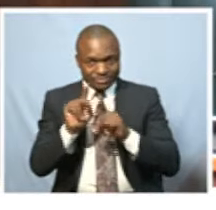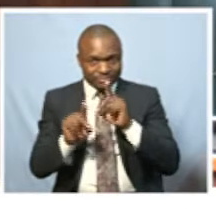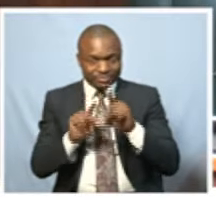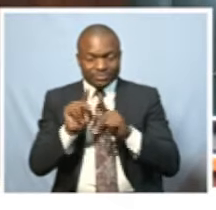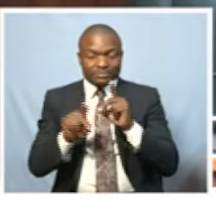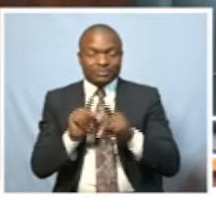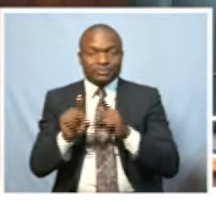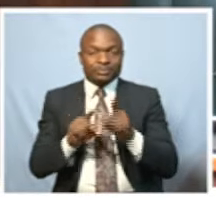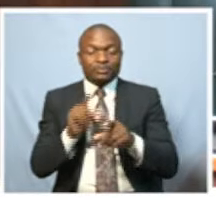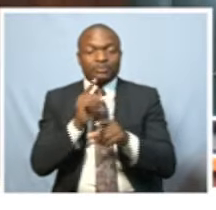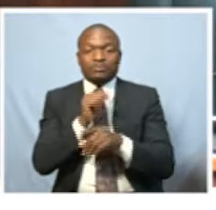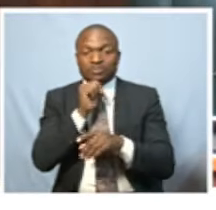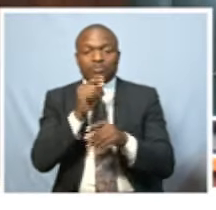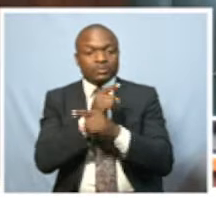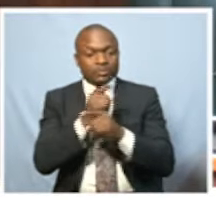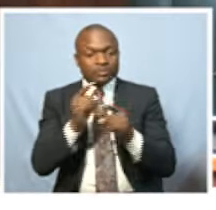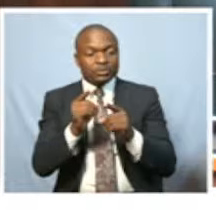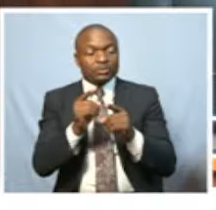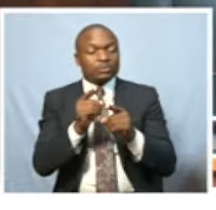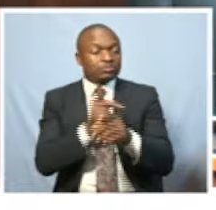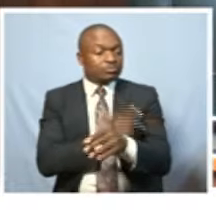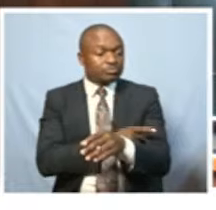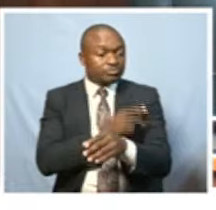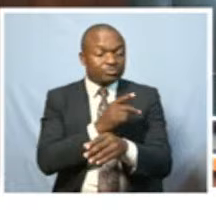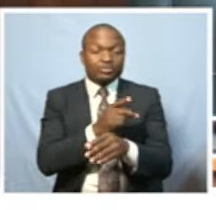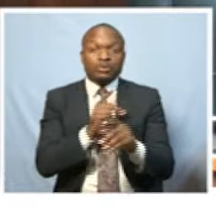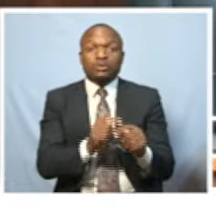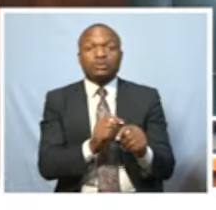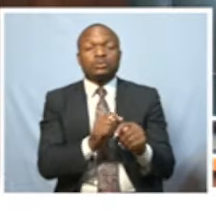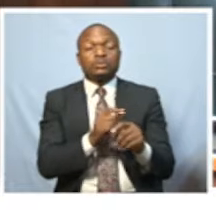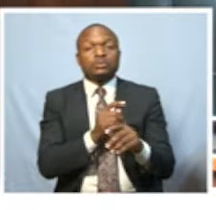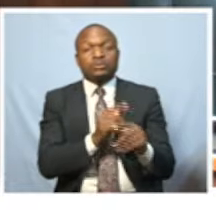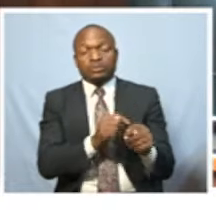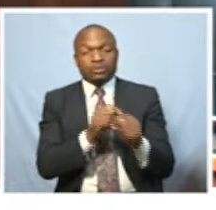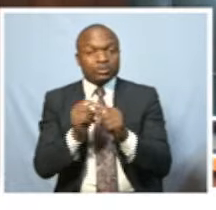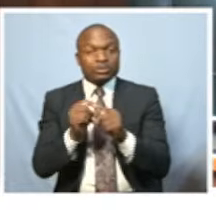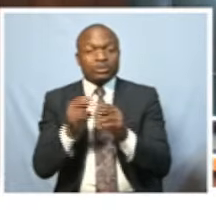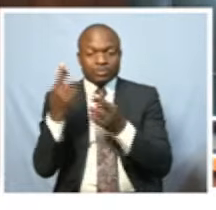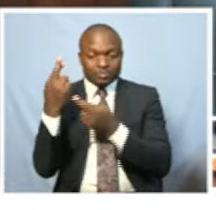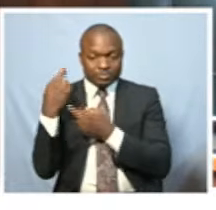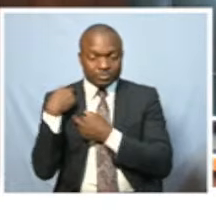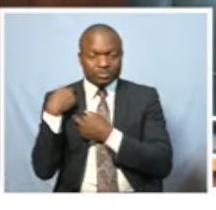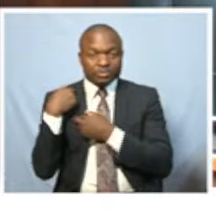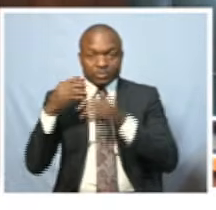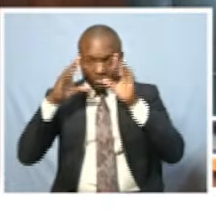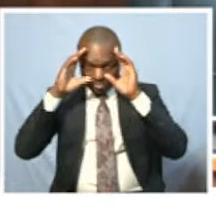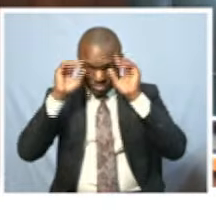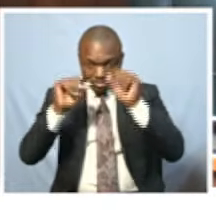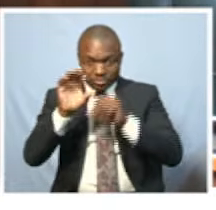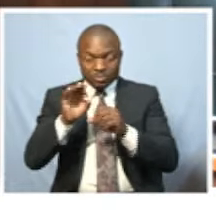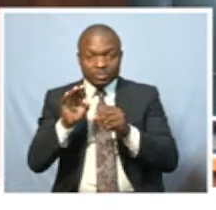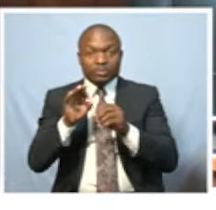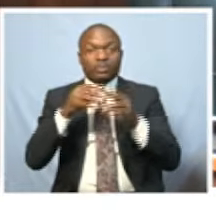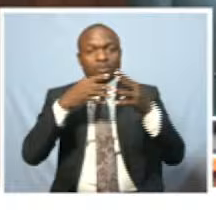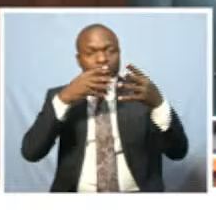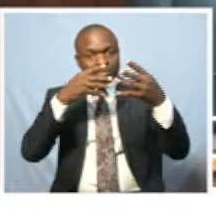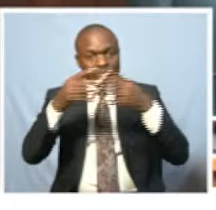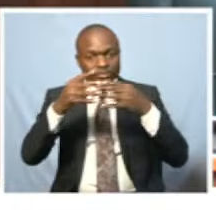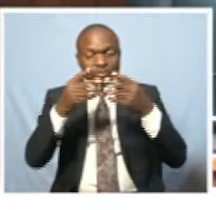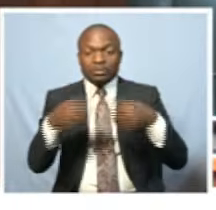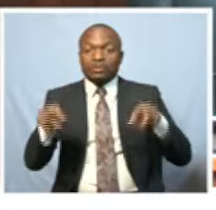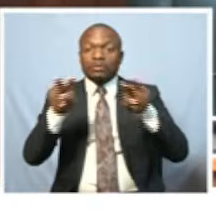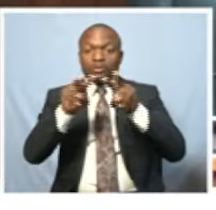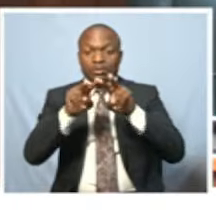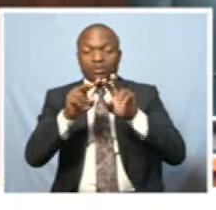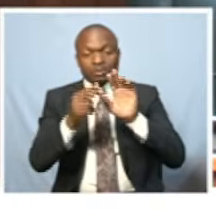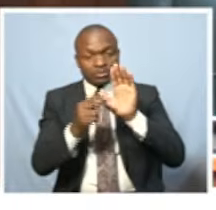rather than deferring responsibility. The President chose transparency, a value that